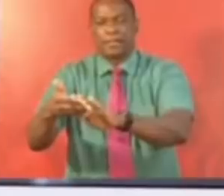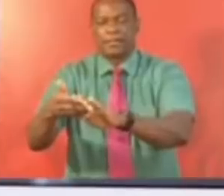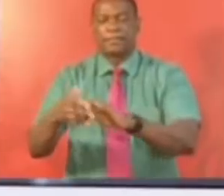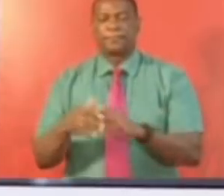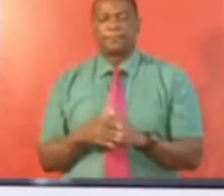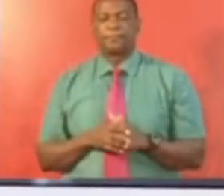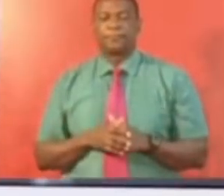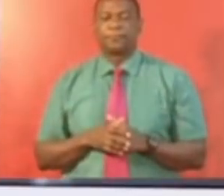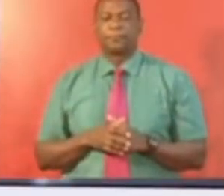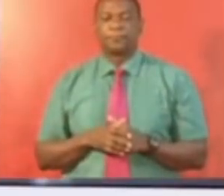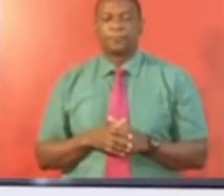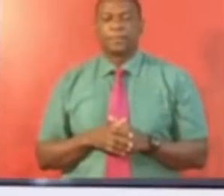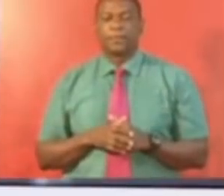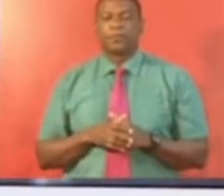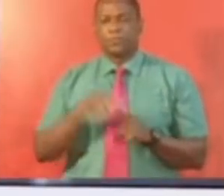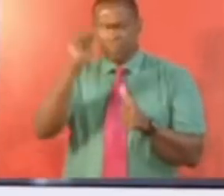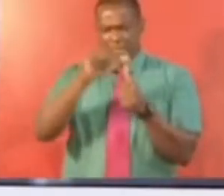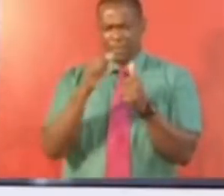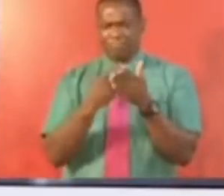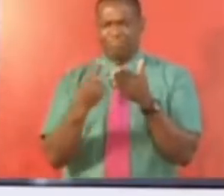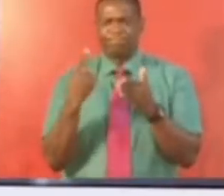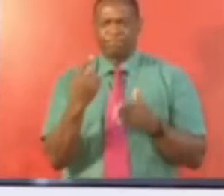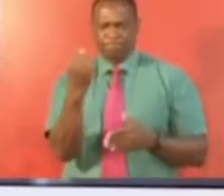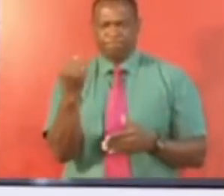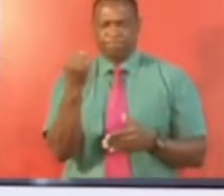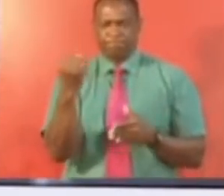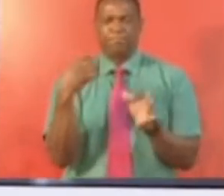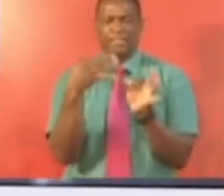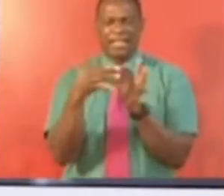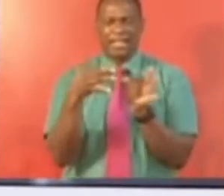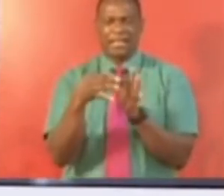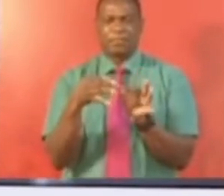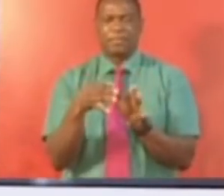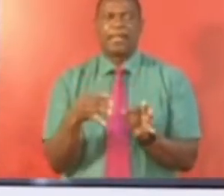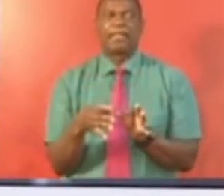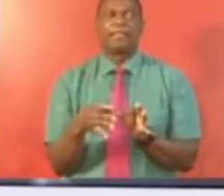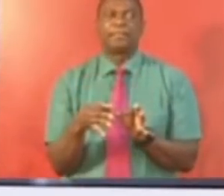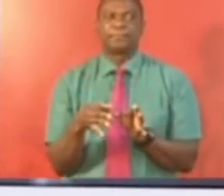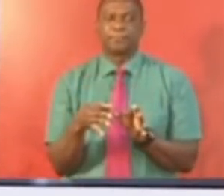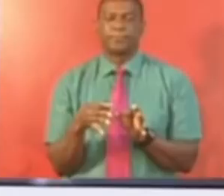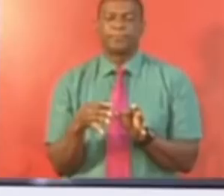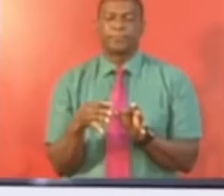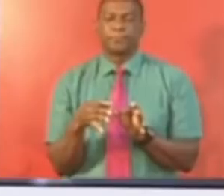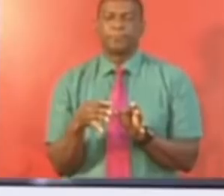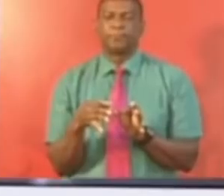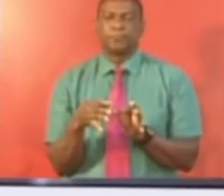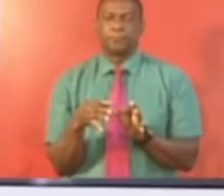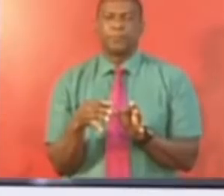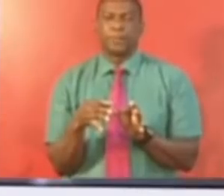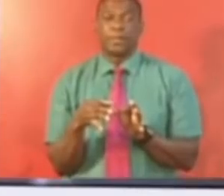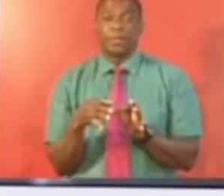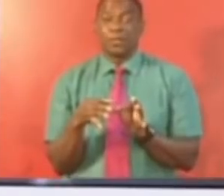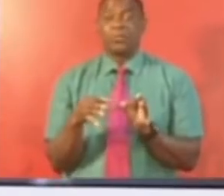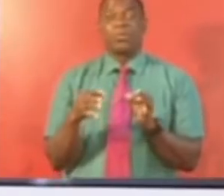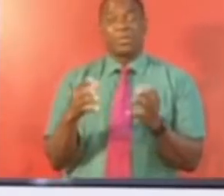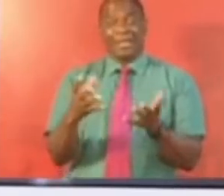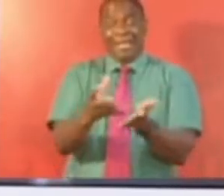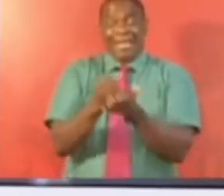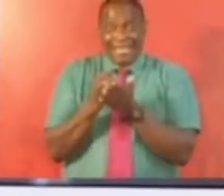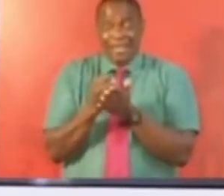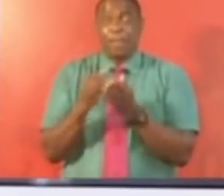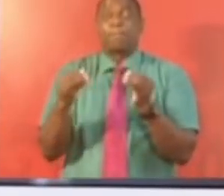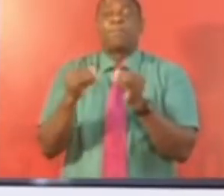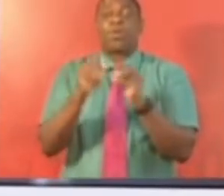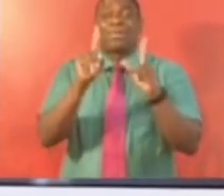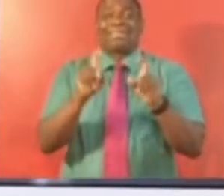described Saturday last week. The input was just merely more than we could have processed in one particular day. So with that increase